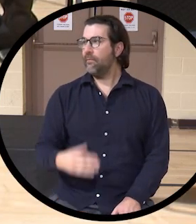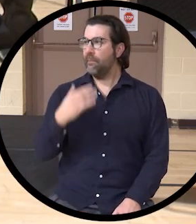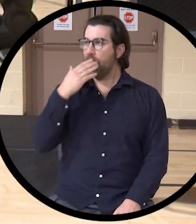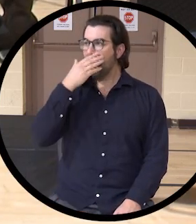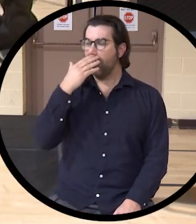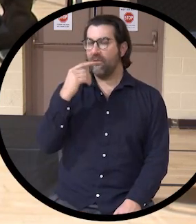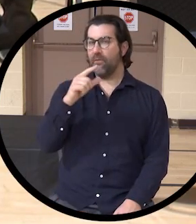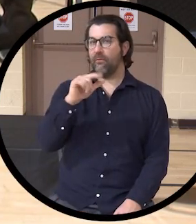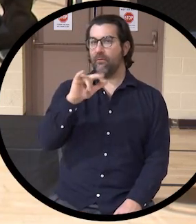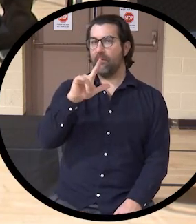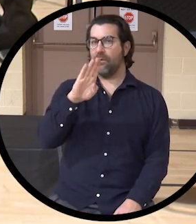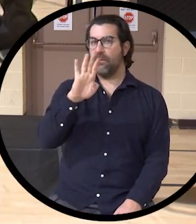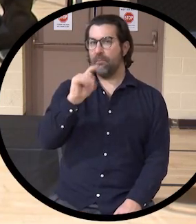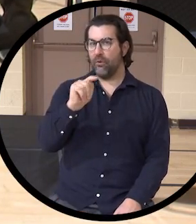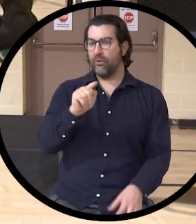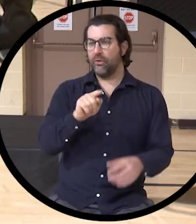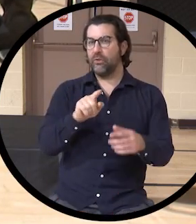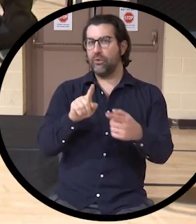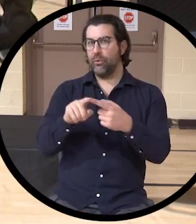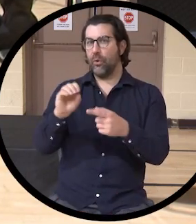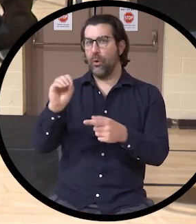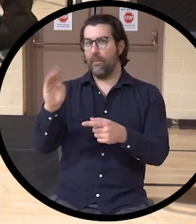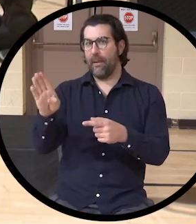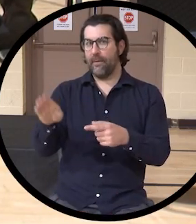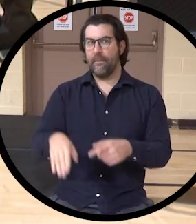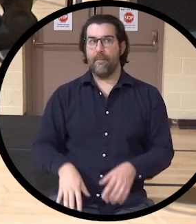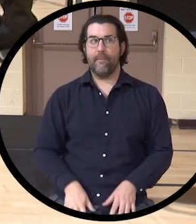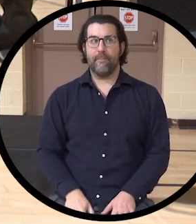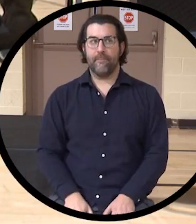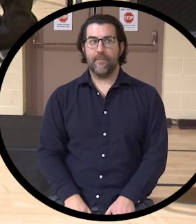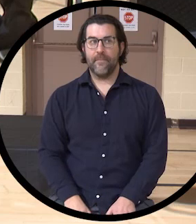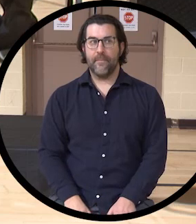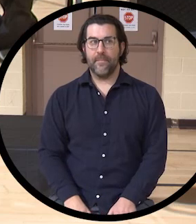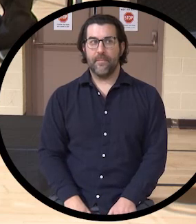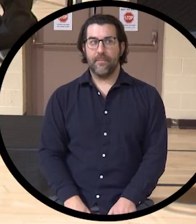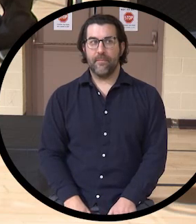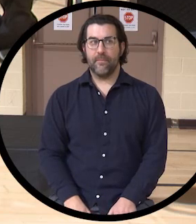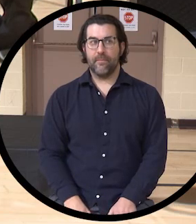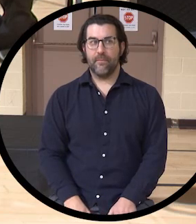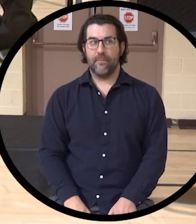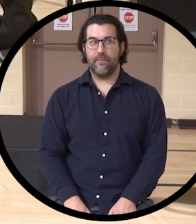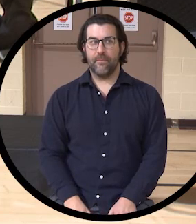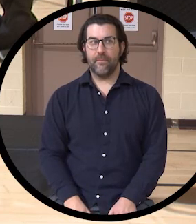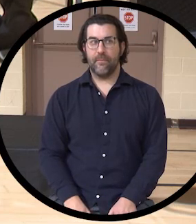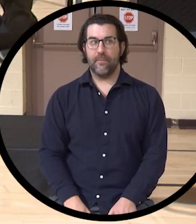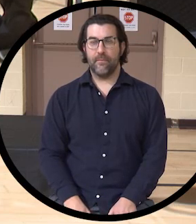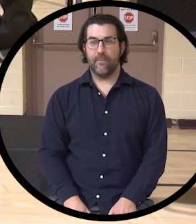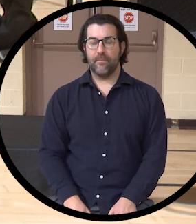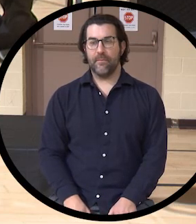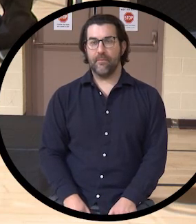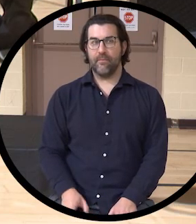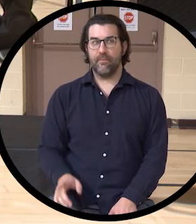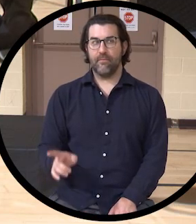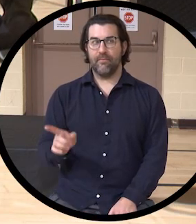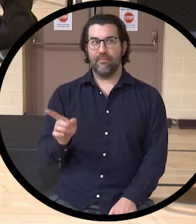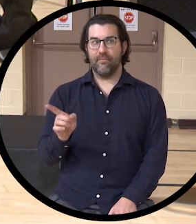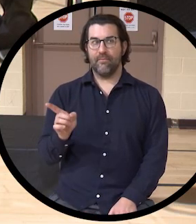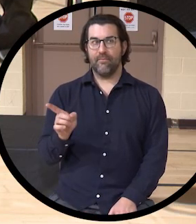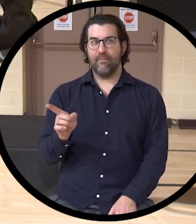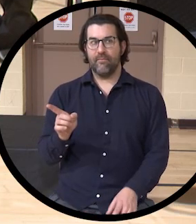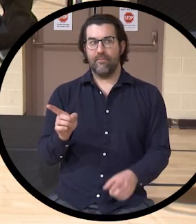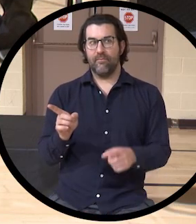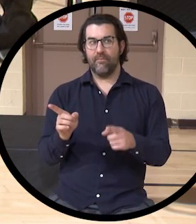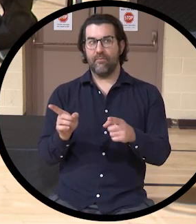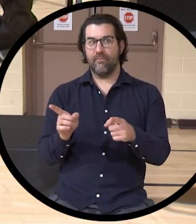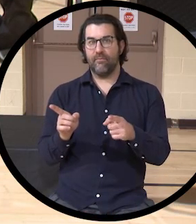while. Sure, okay, thank you. Thank you. Yes, I was like, starting to get it. I mean, I think in our field views, it seems like a lot of these